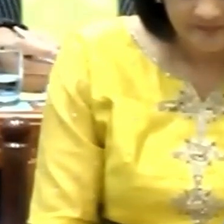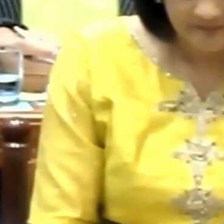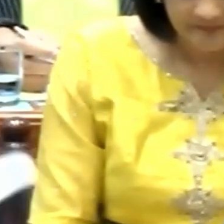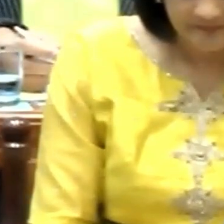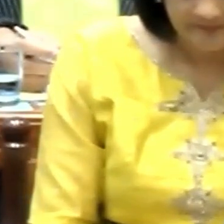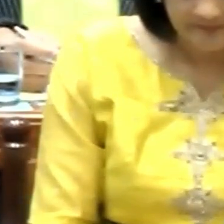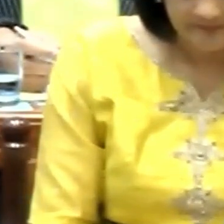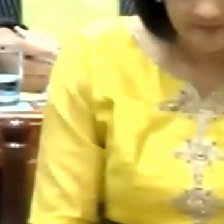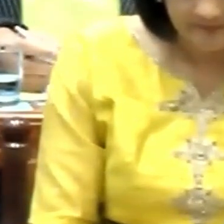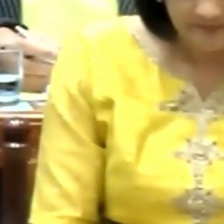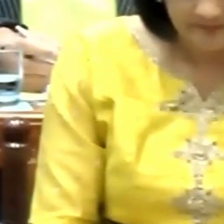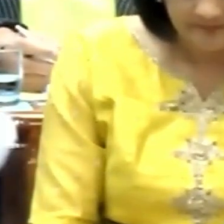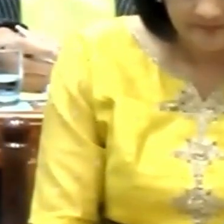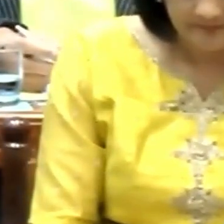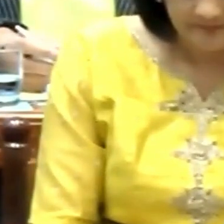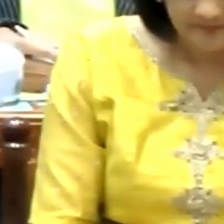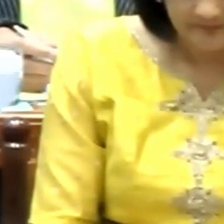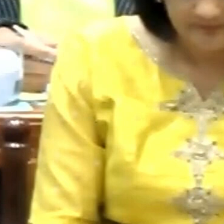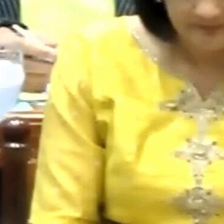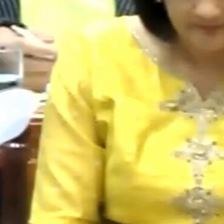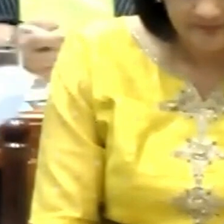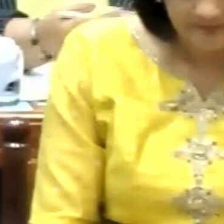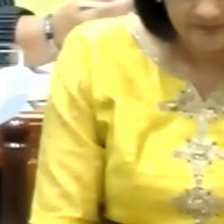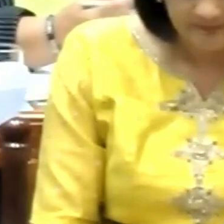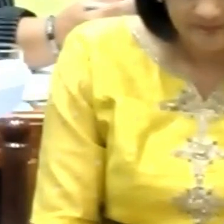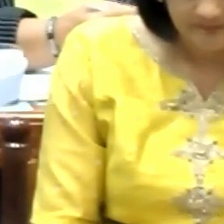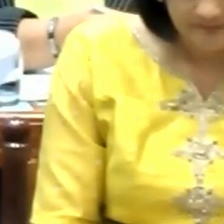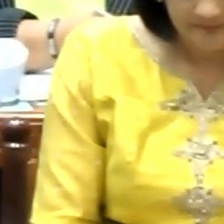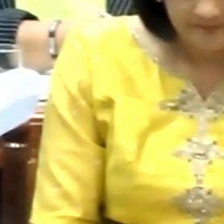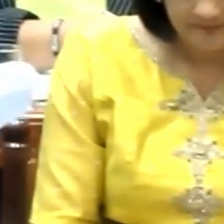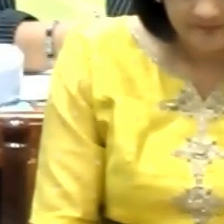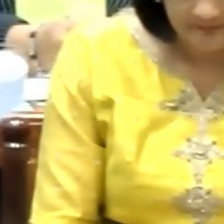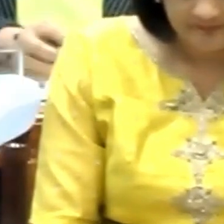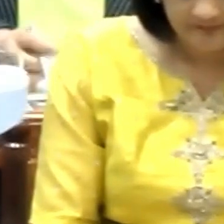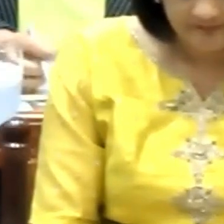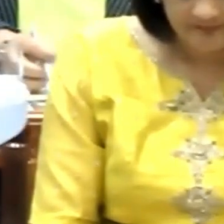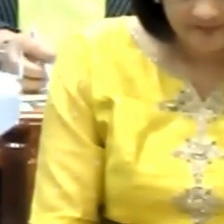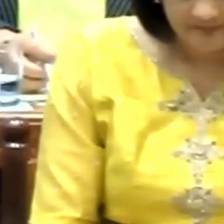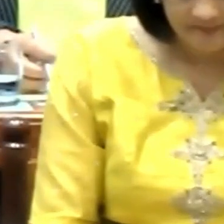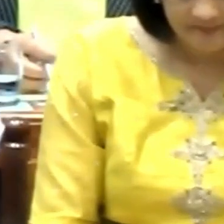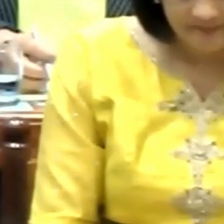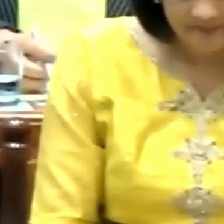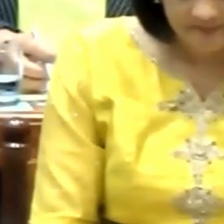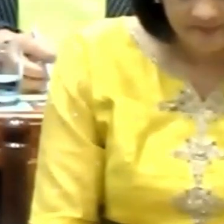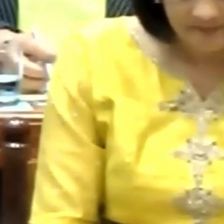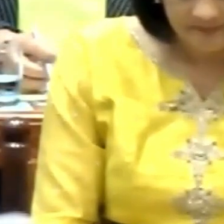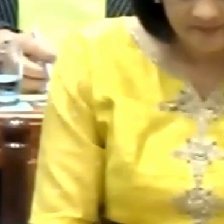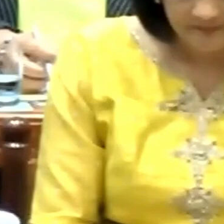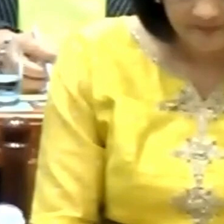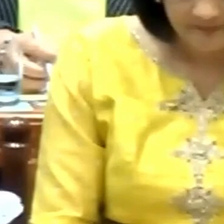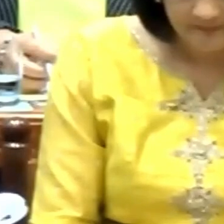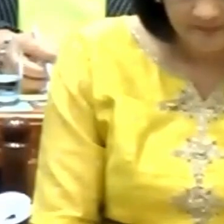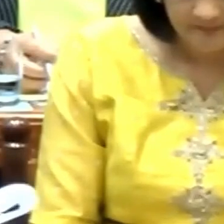parties. All I did, Mr. Speaker, sir, was simply read out the provisions in the Financial Management Amendment Act